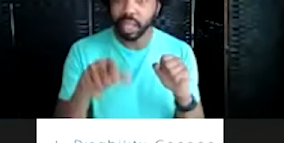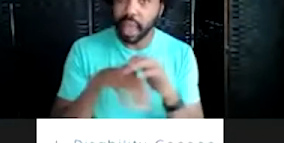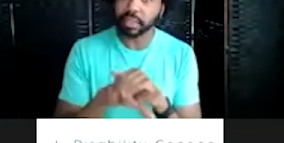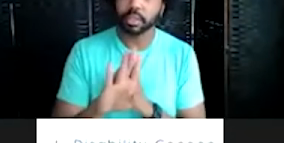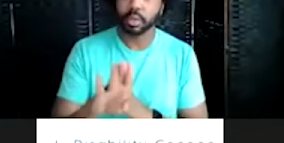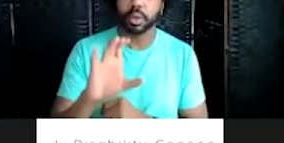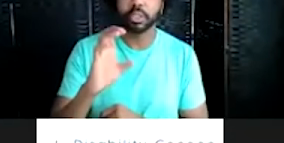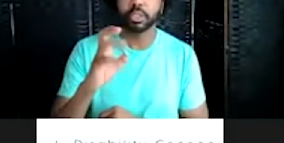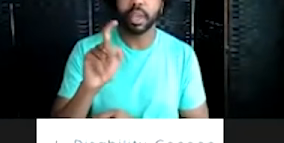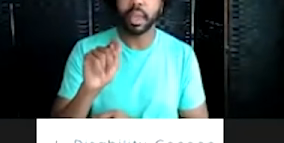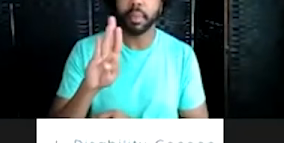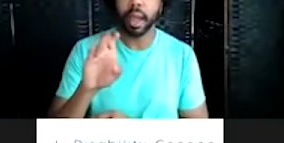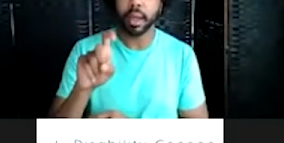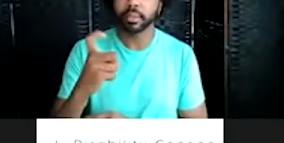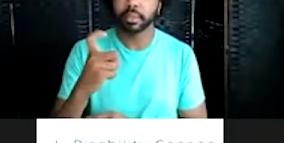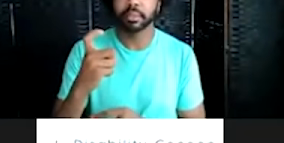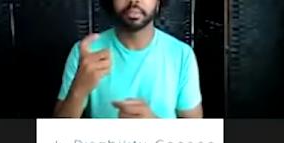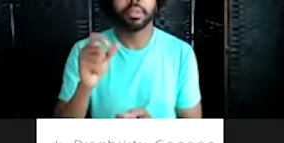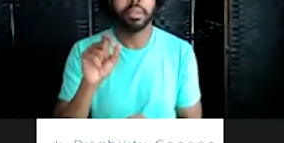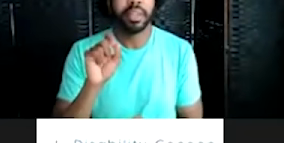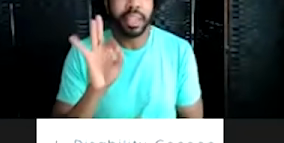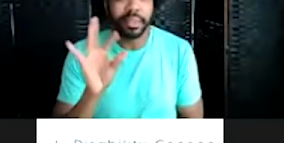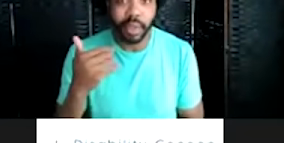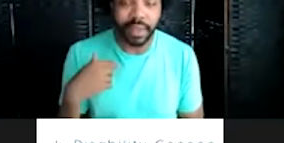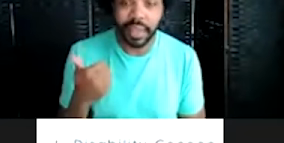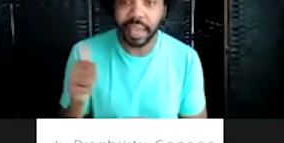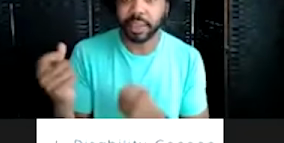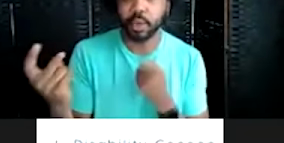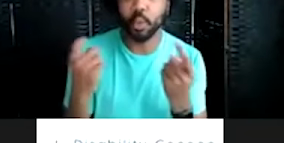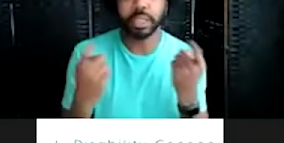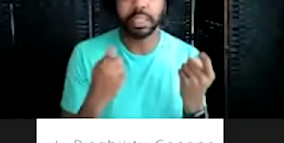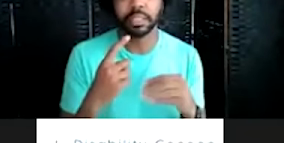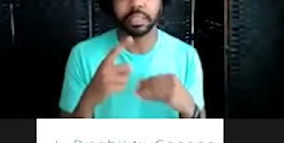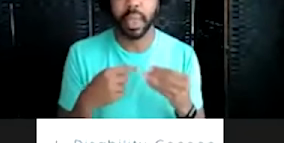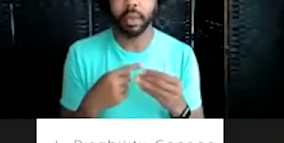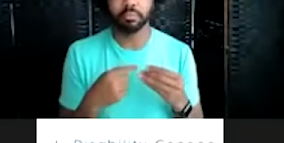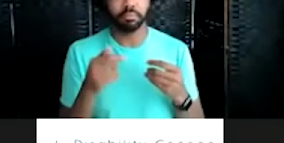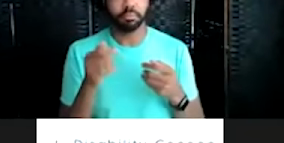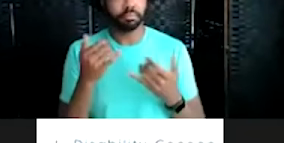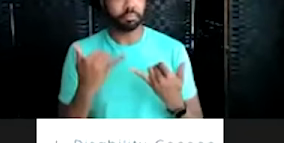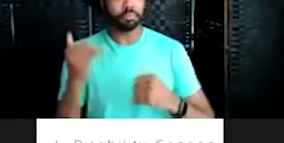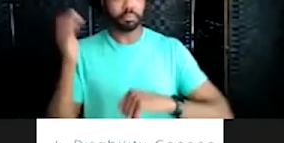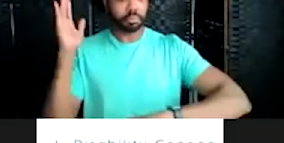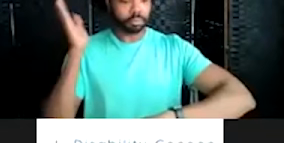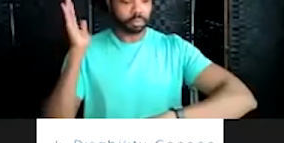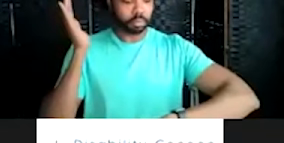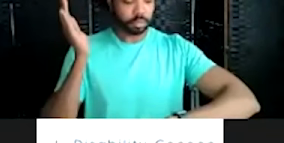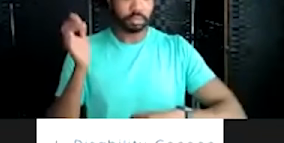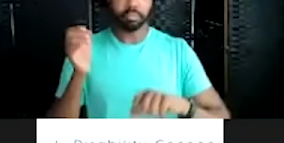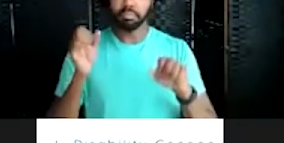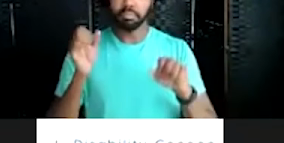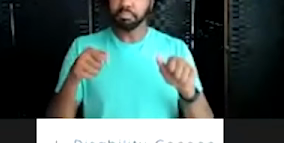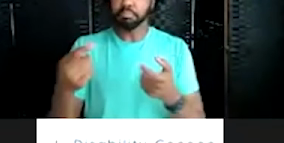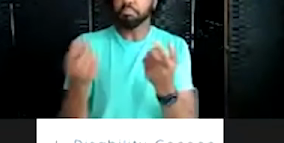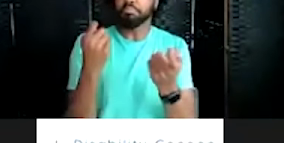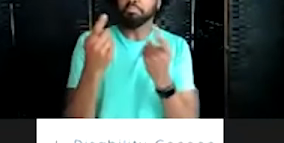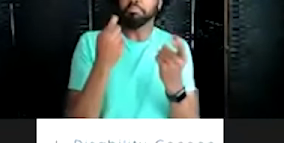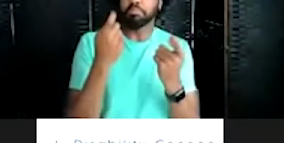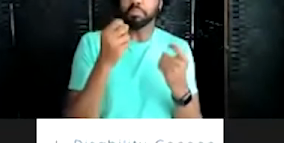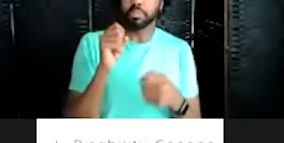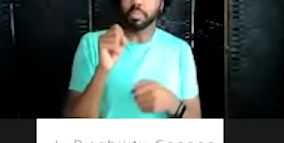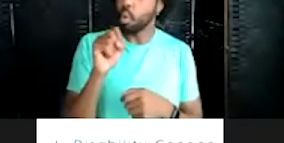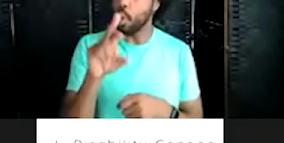boxes, and that if you have any questions about the products we've talked about today or the processes we've talked about today, or if you just have